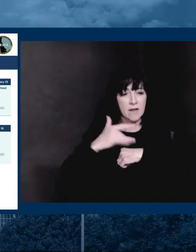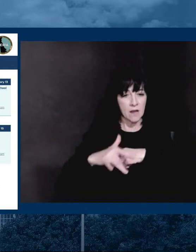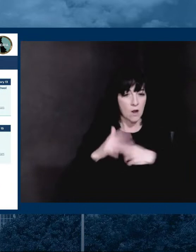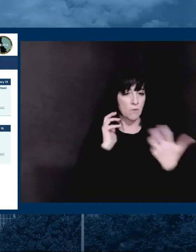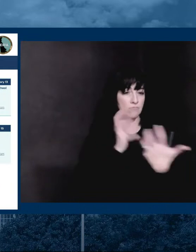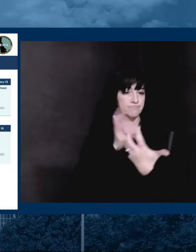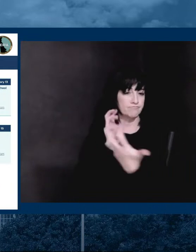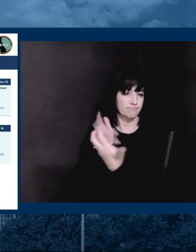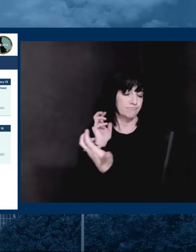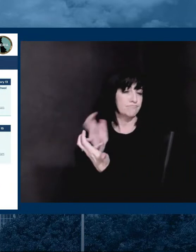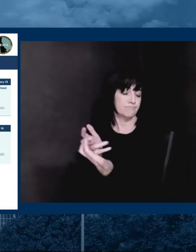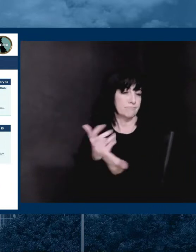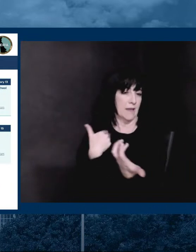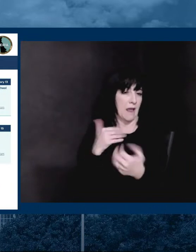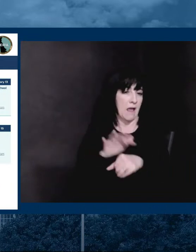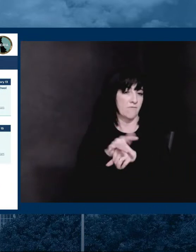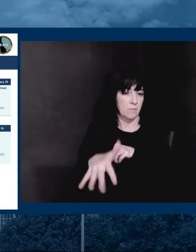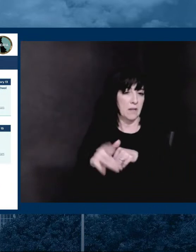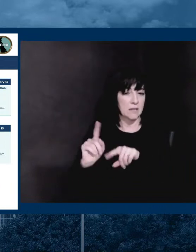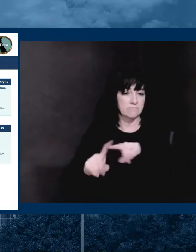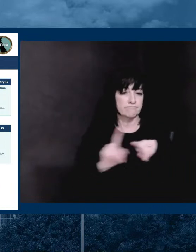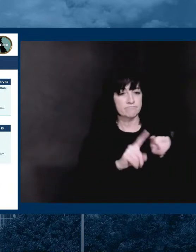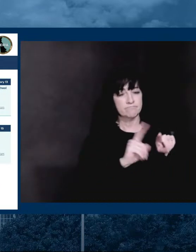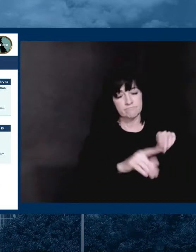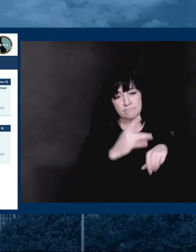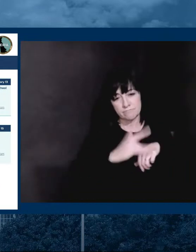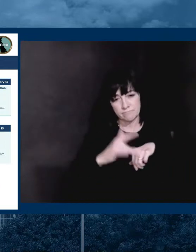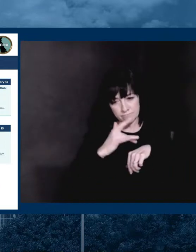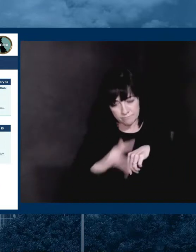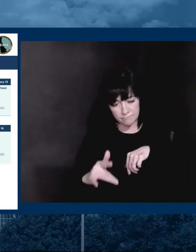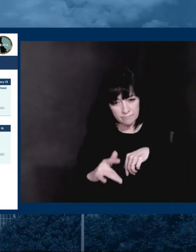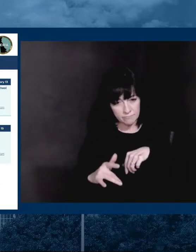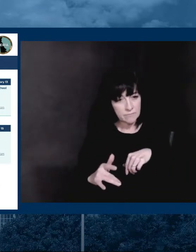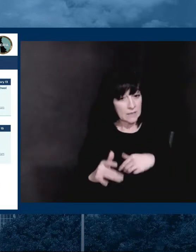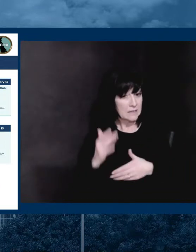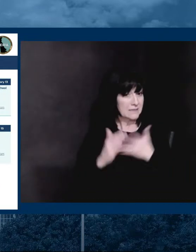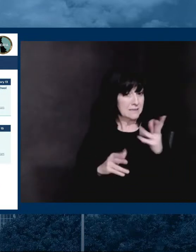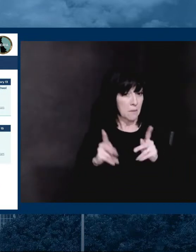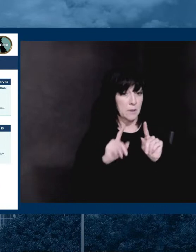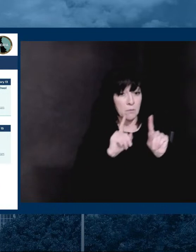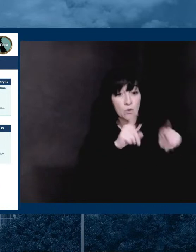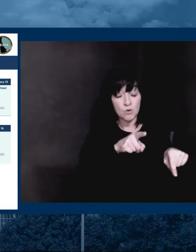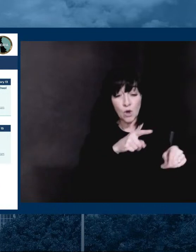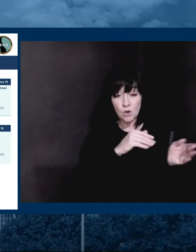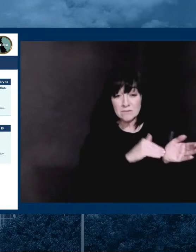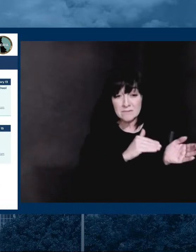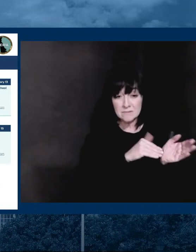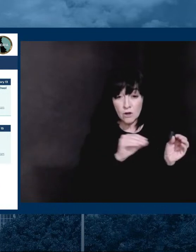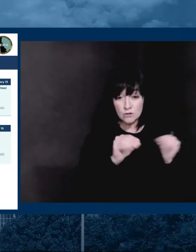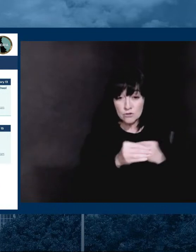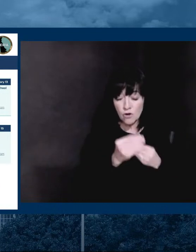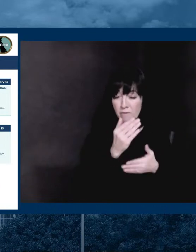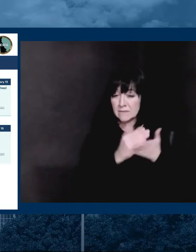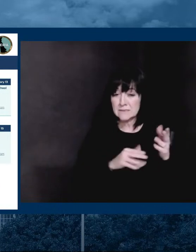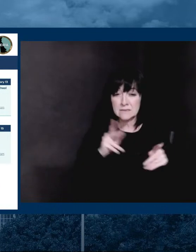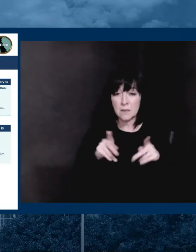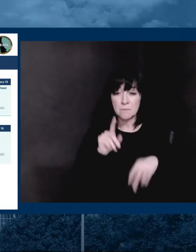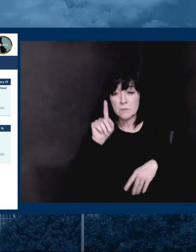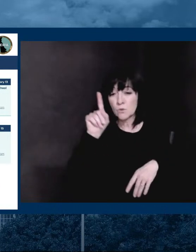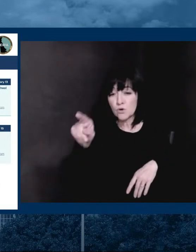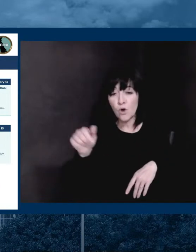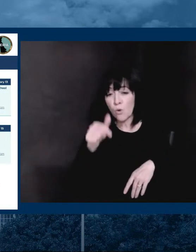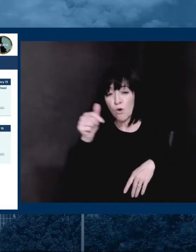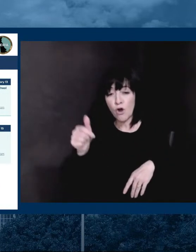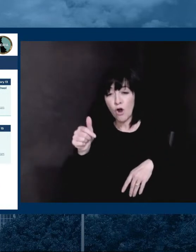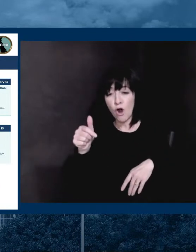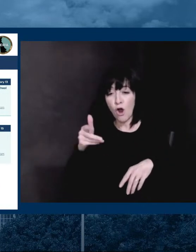whether it's doctors' offices, whether it's clinics that people are going into to get tested. So there is ample testing across the state. However,